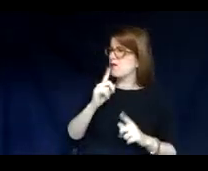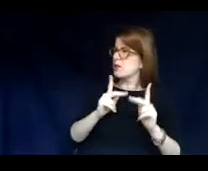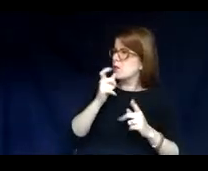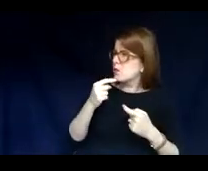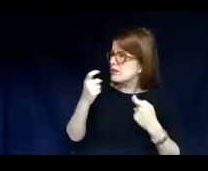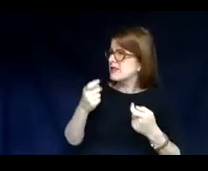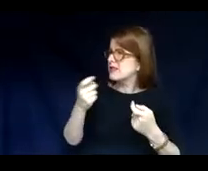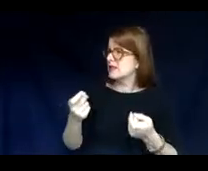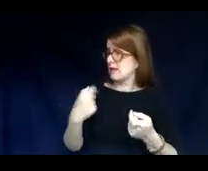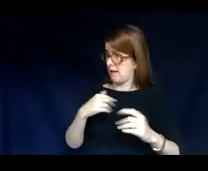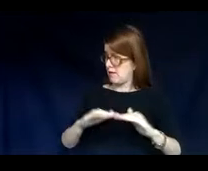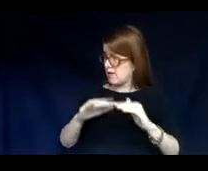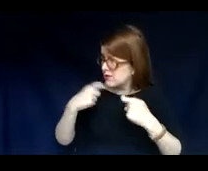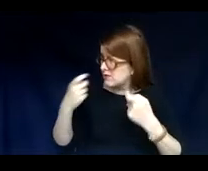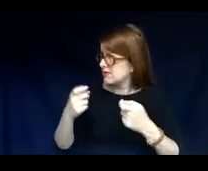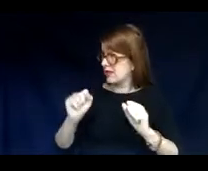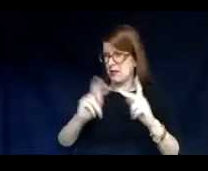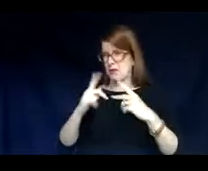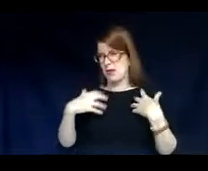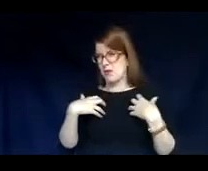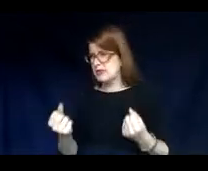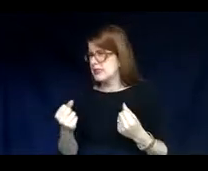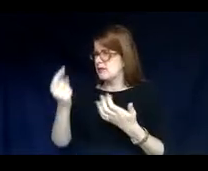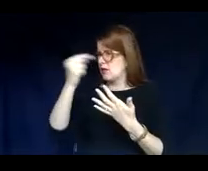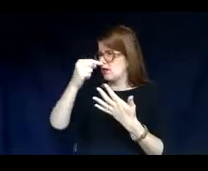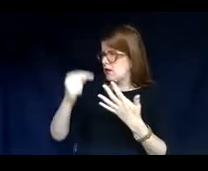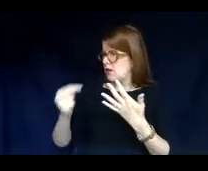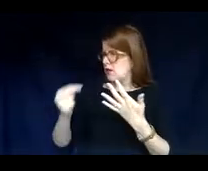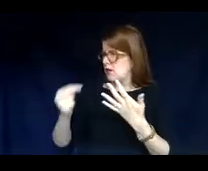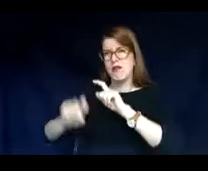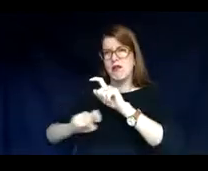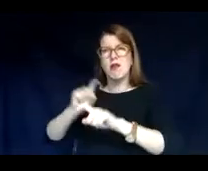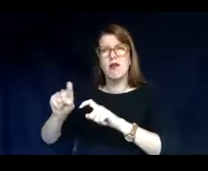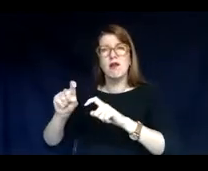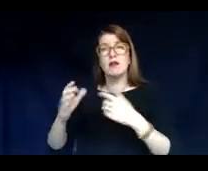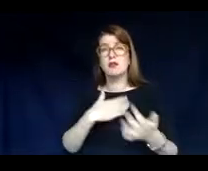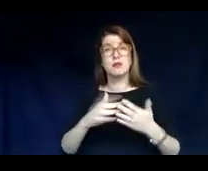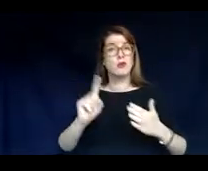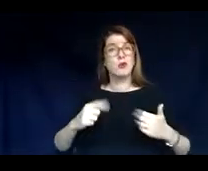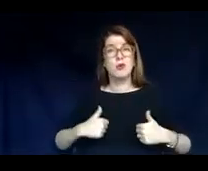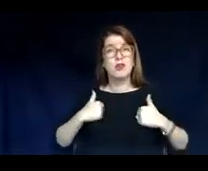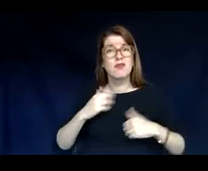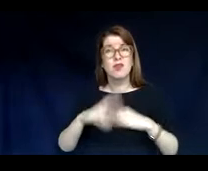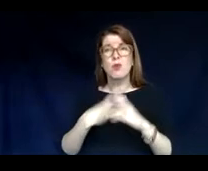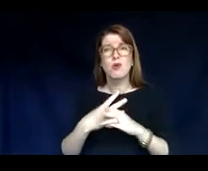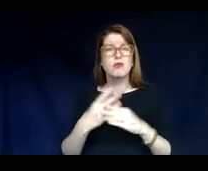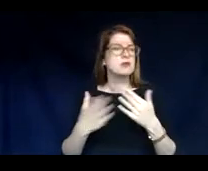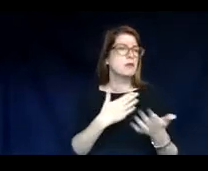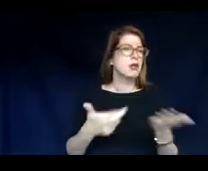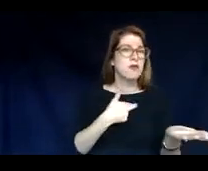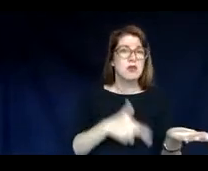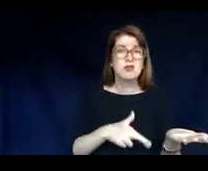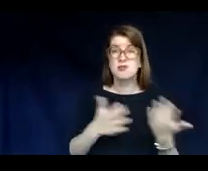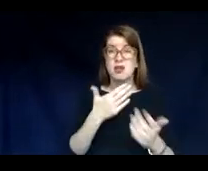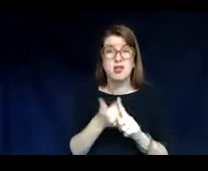Are there levels of sin? Can people be redeemed? I think that no matter where you are in the world, no matter what religion or if you are even